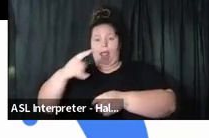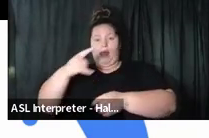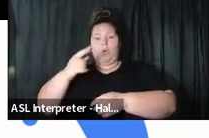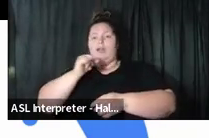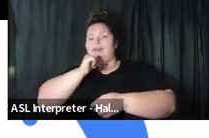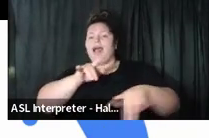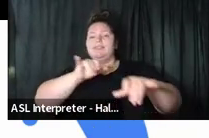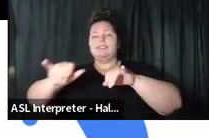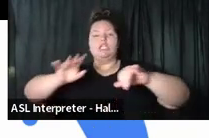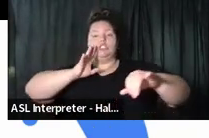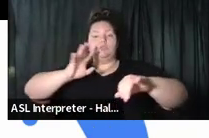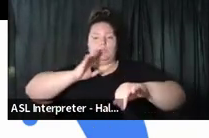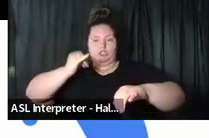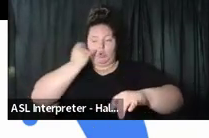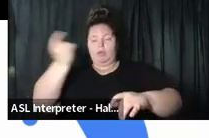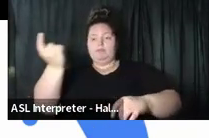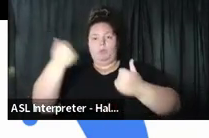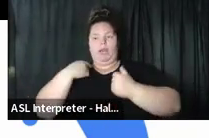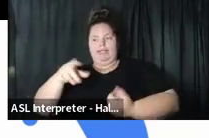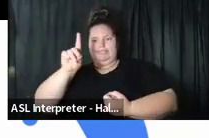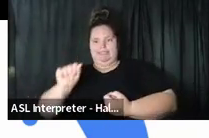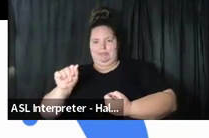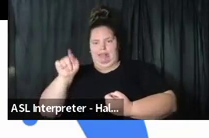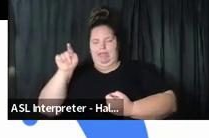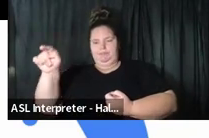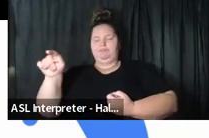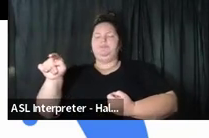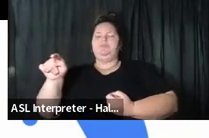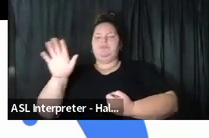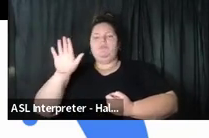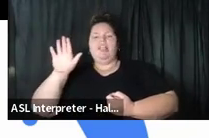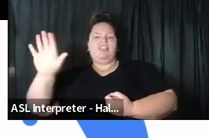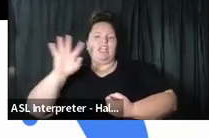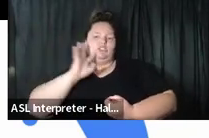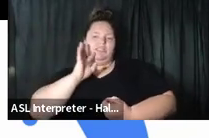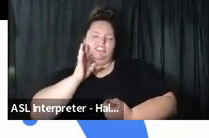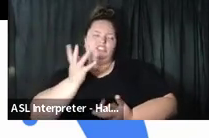someone does have a disability where their speech